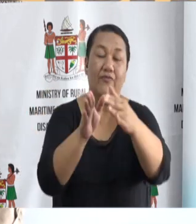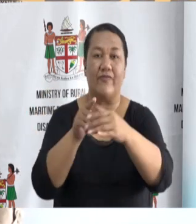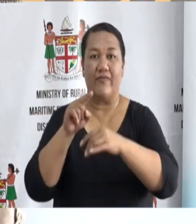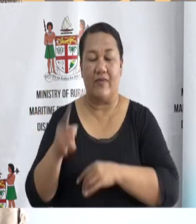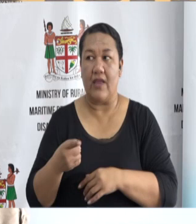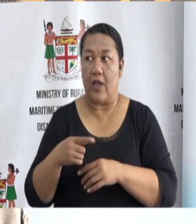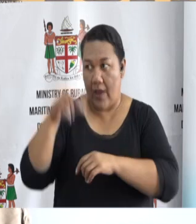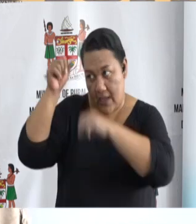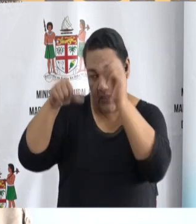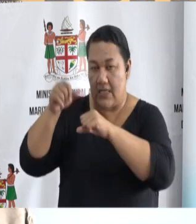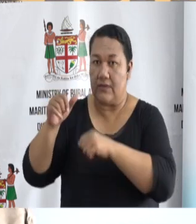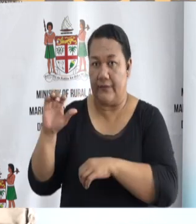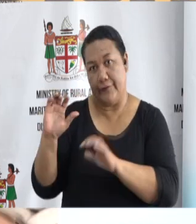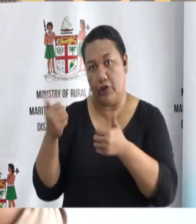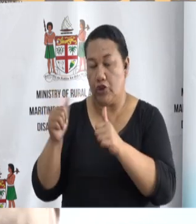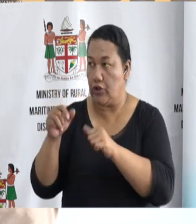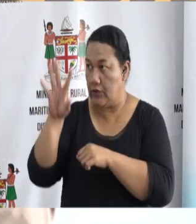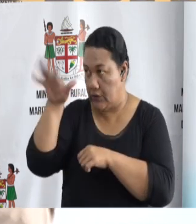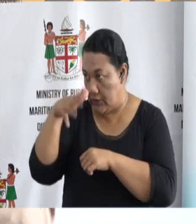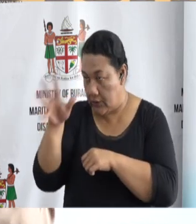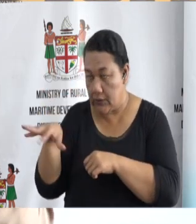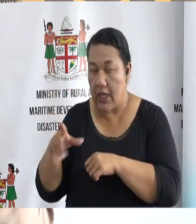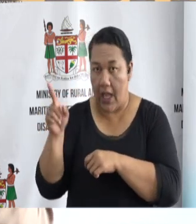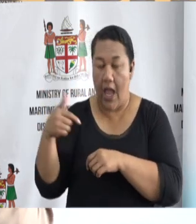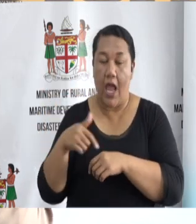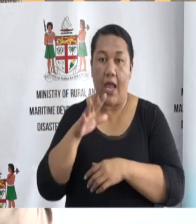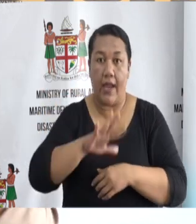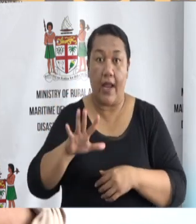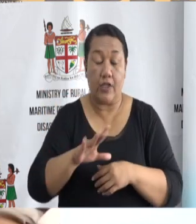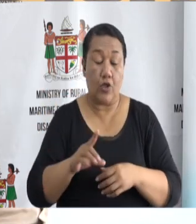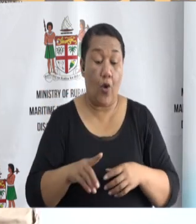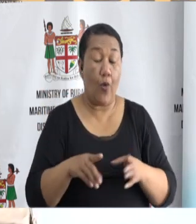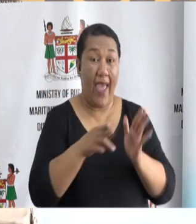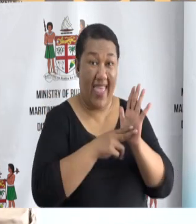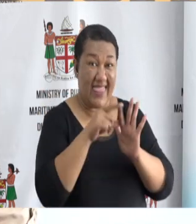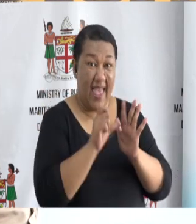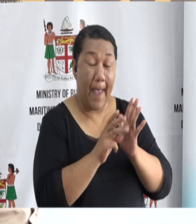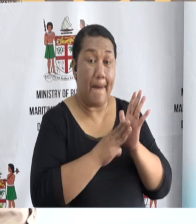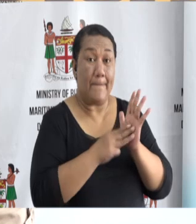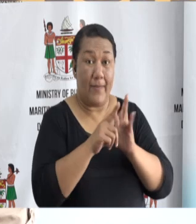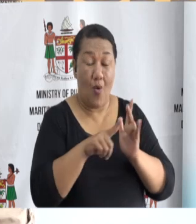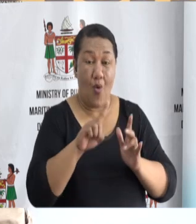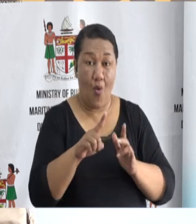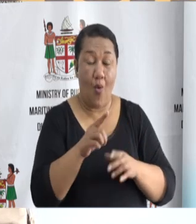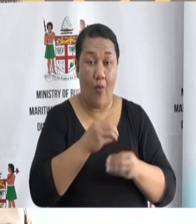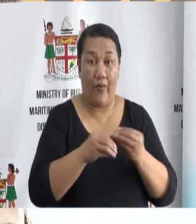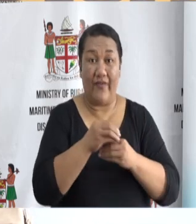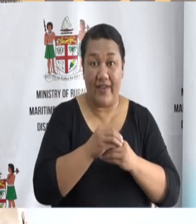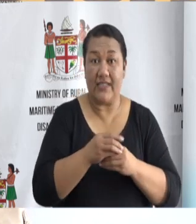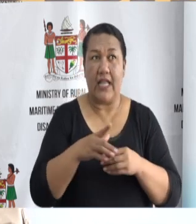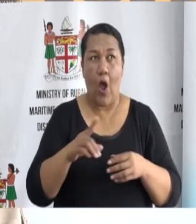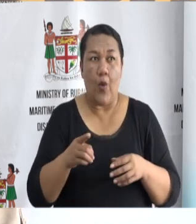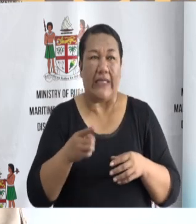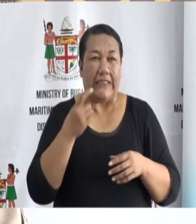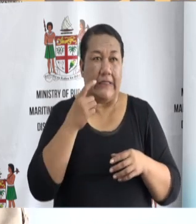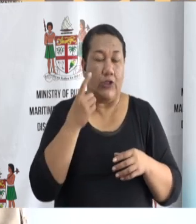while we assess the areas in which has been impacted. So just our current priorities for the Disaster Management